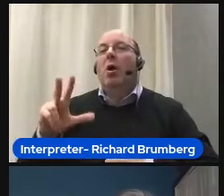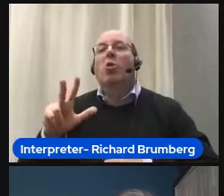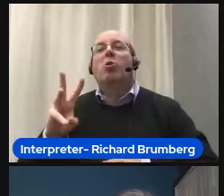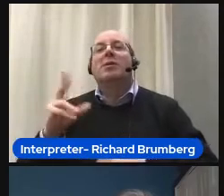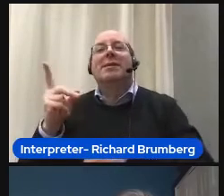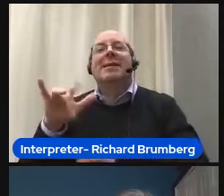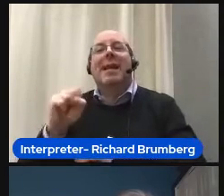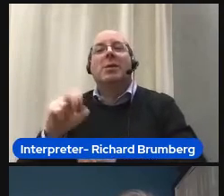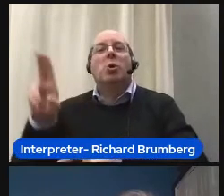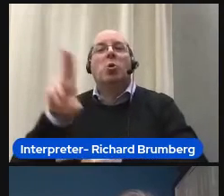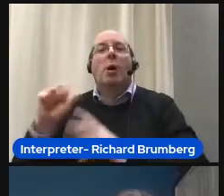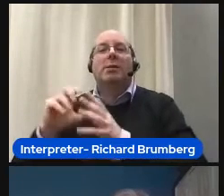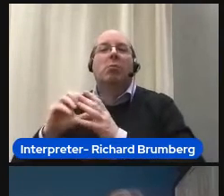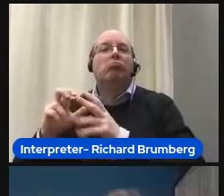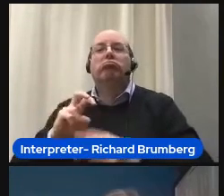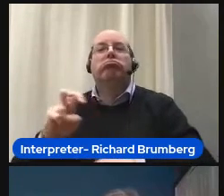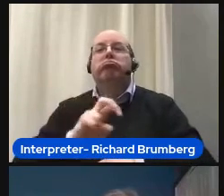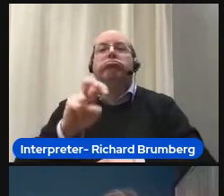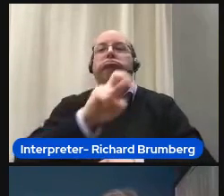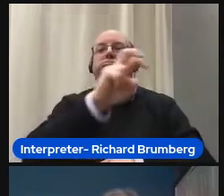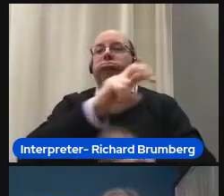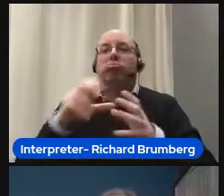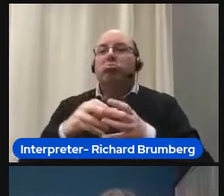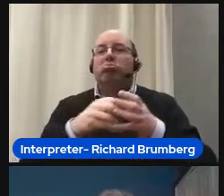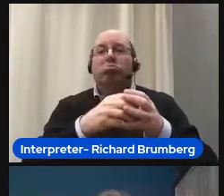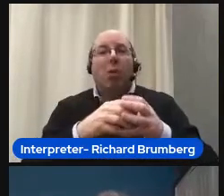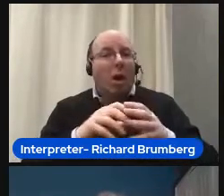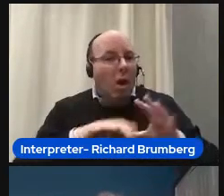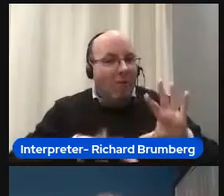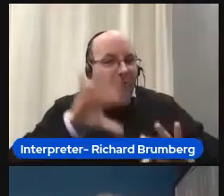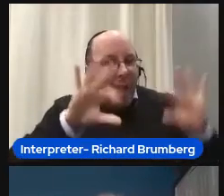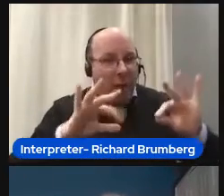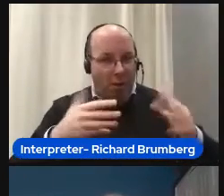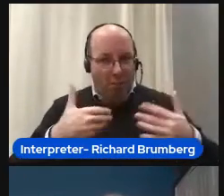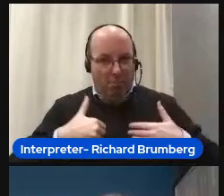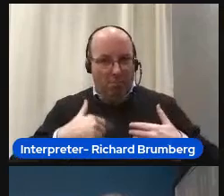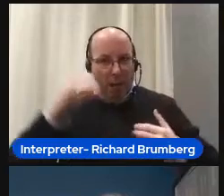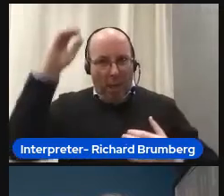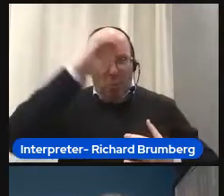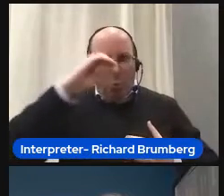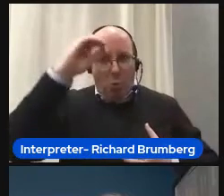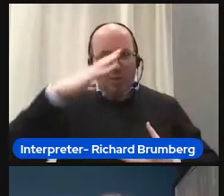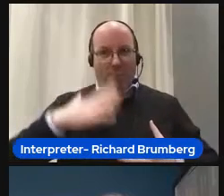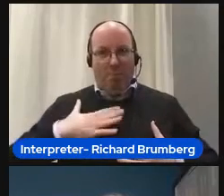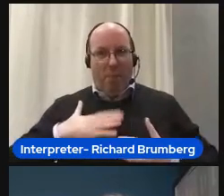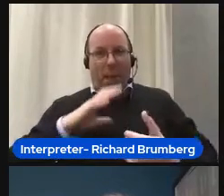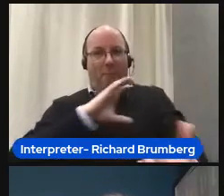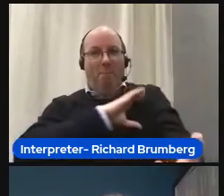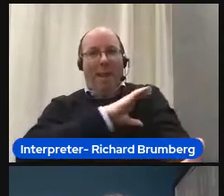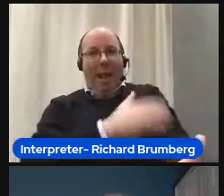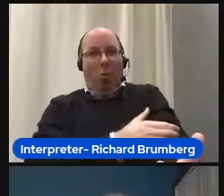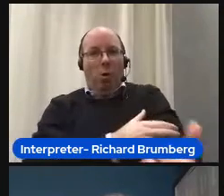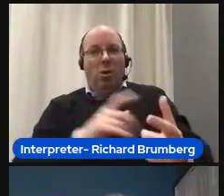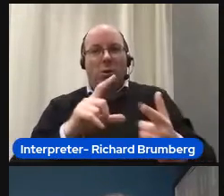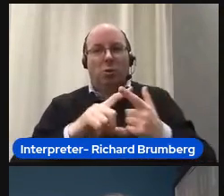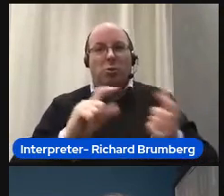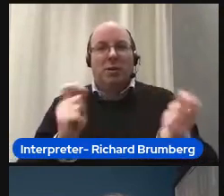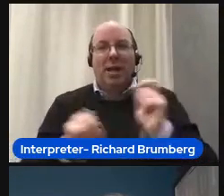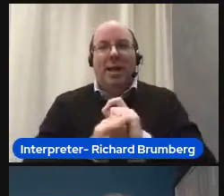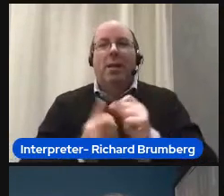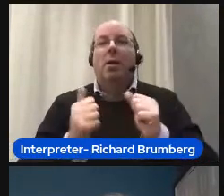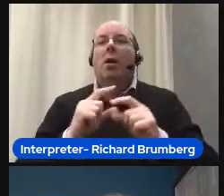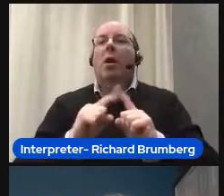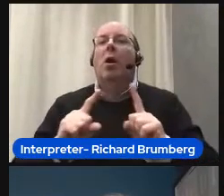days across America, where they learn the challenge of discovering their voice, their power to create change by meeting with all sides